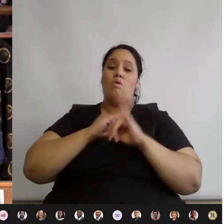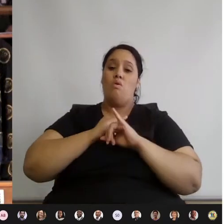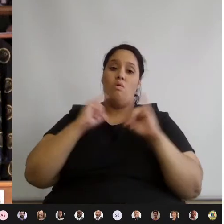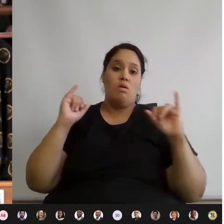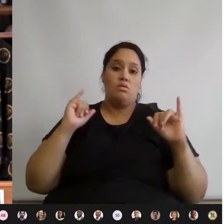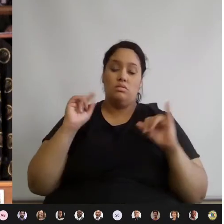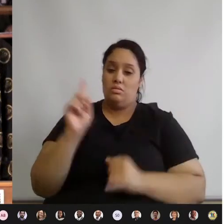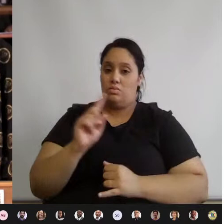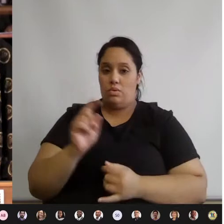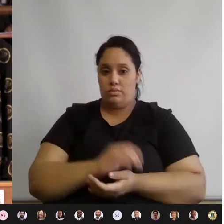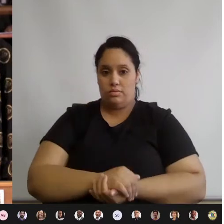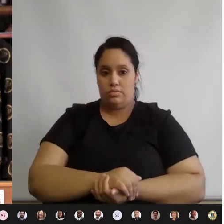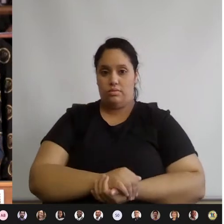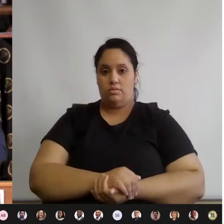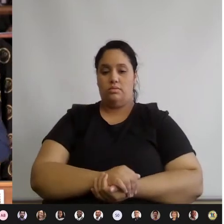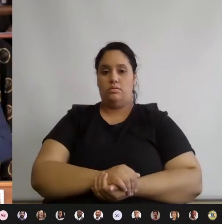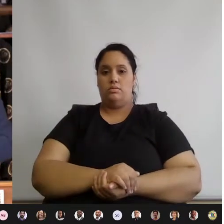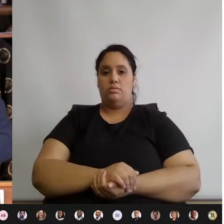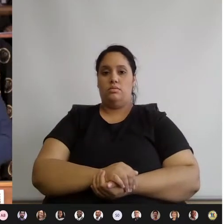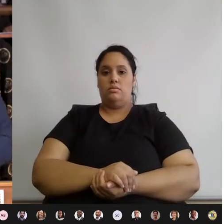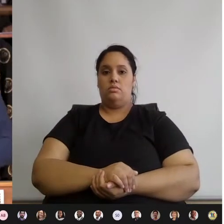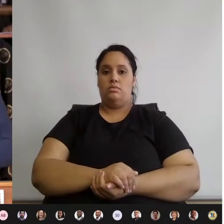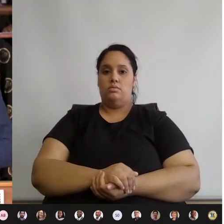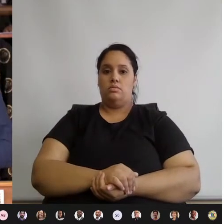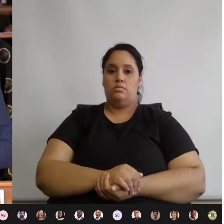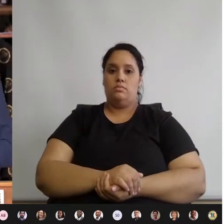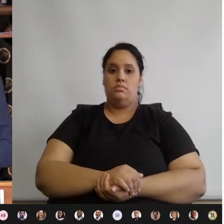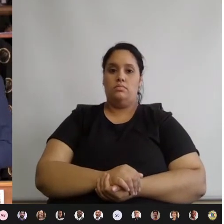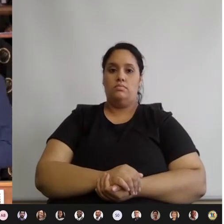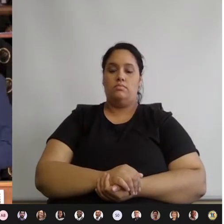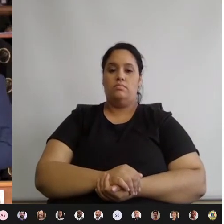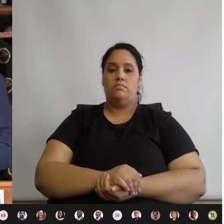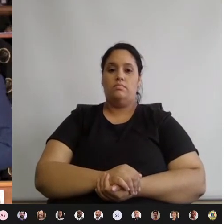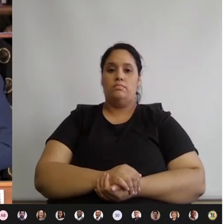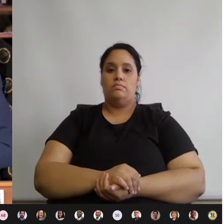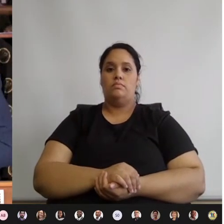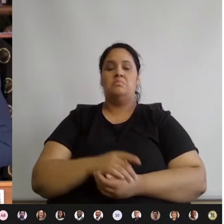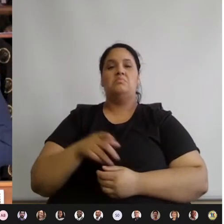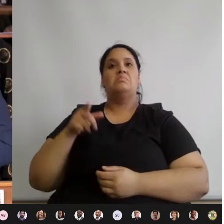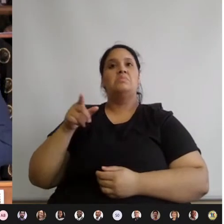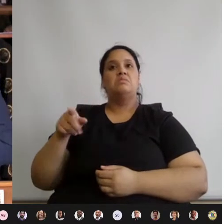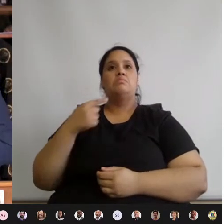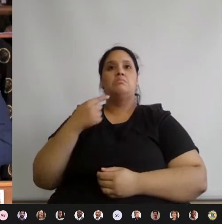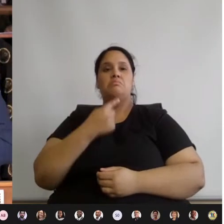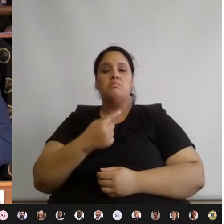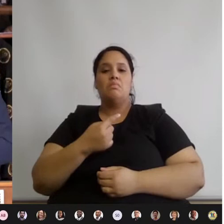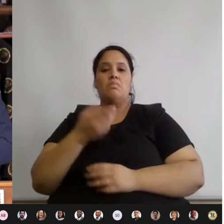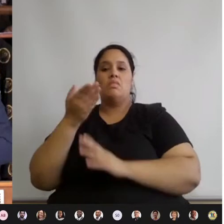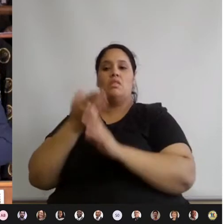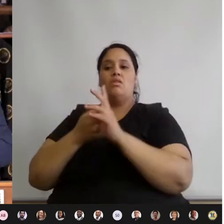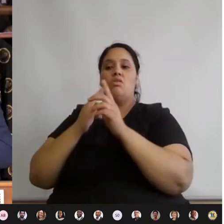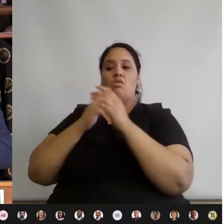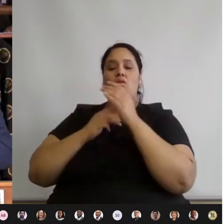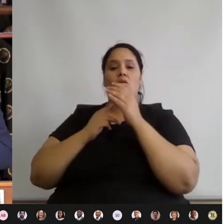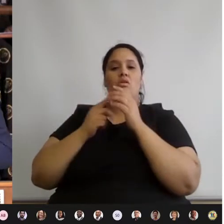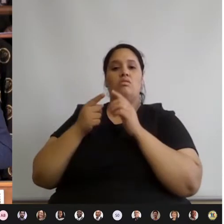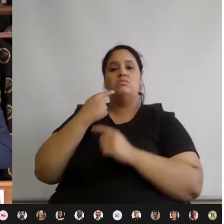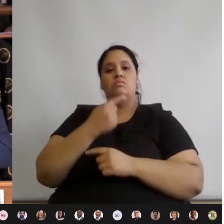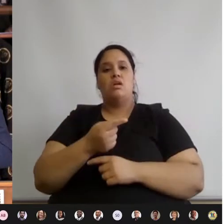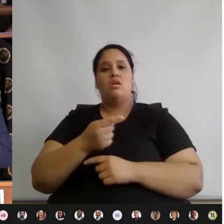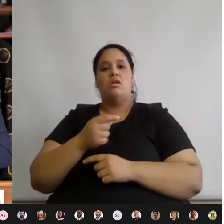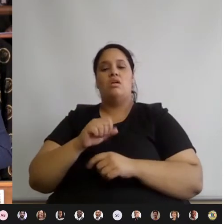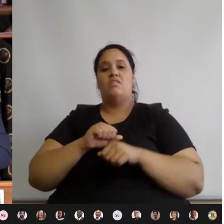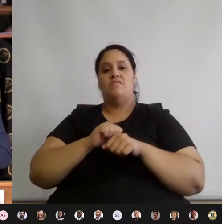and shameful is when he starts to talk about how a